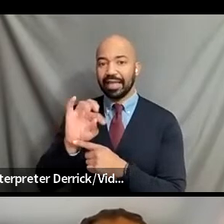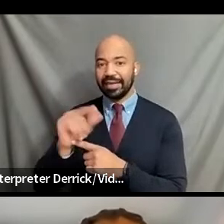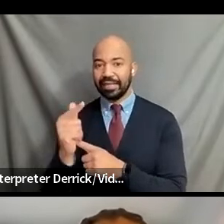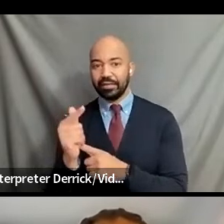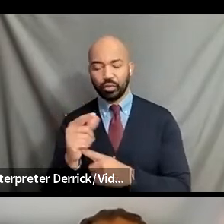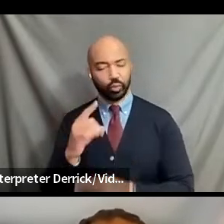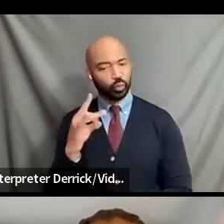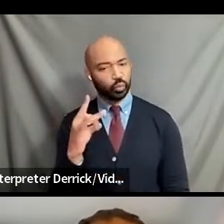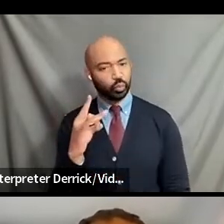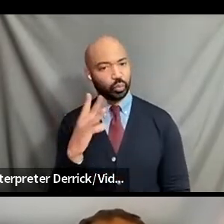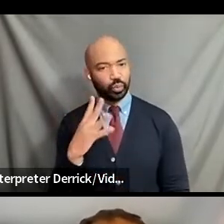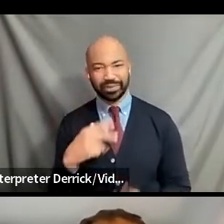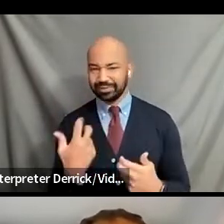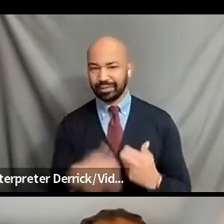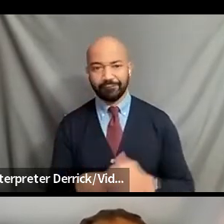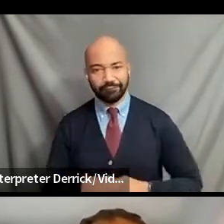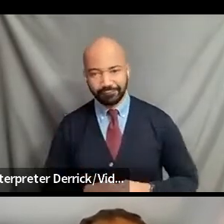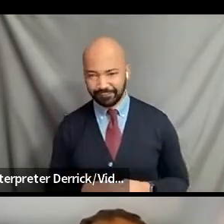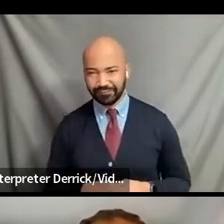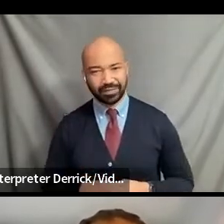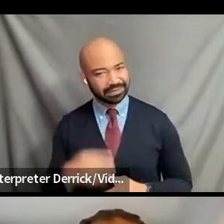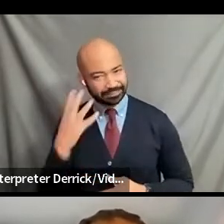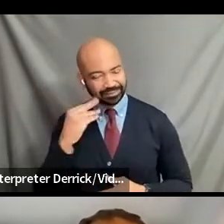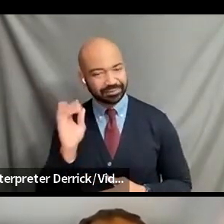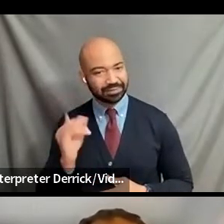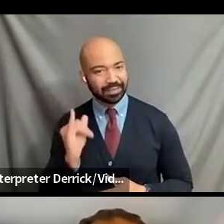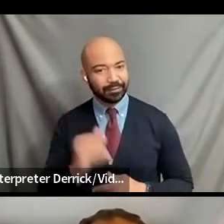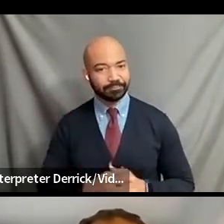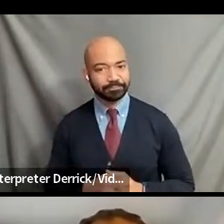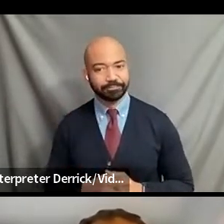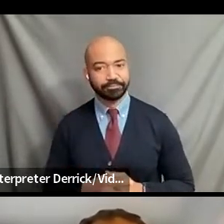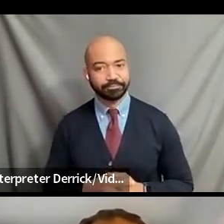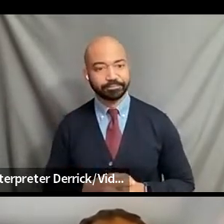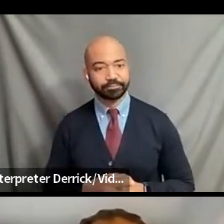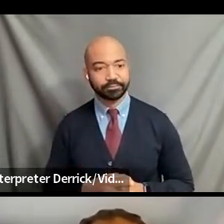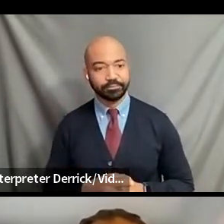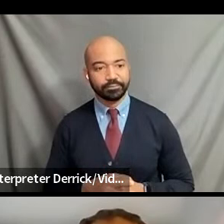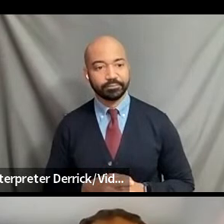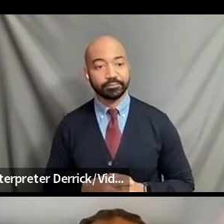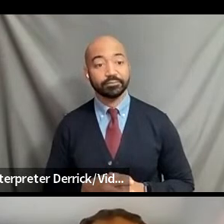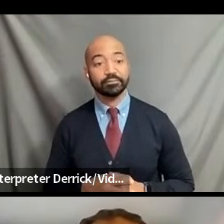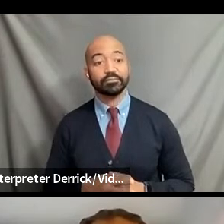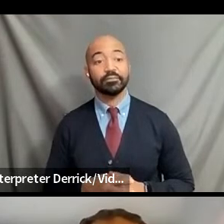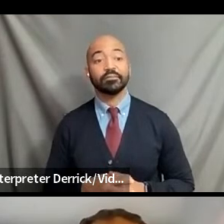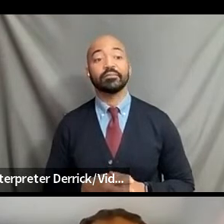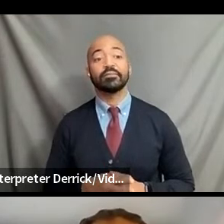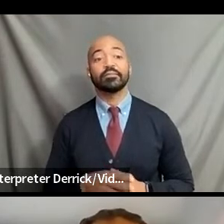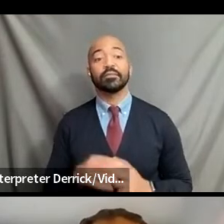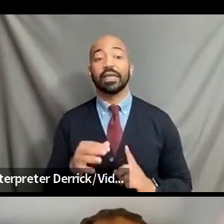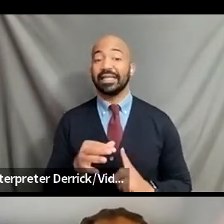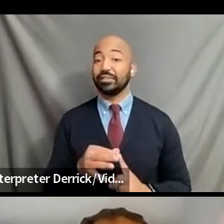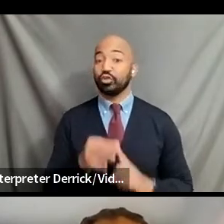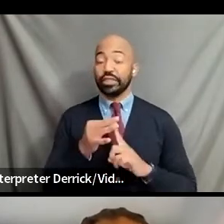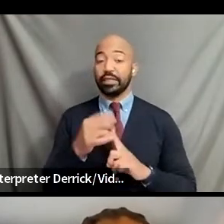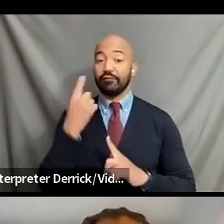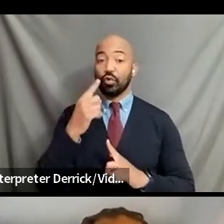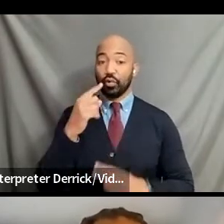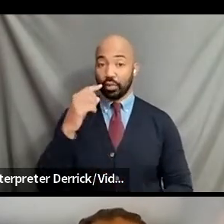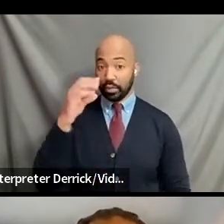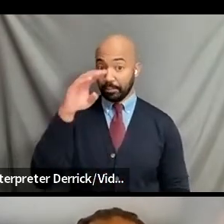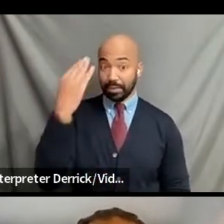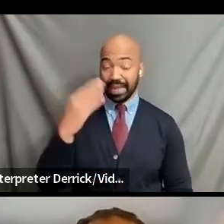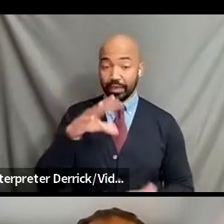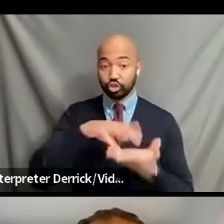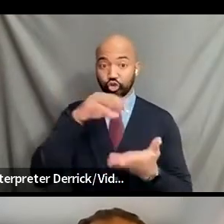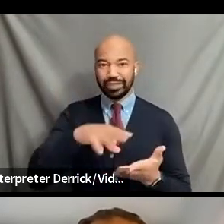super hard. And I think it's more unique as a Black student to have to